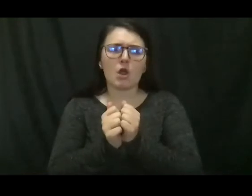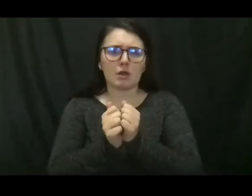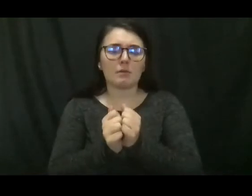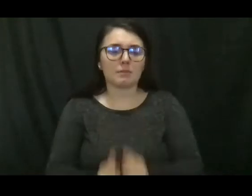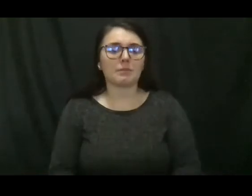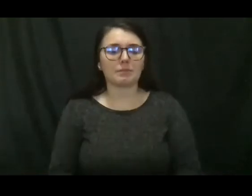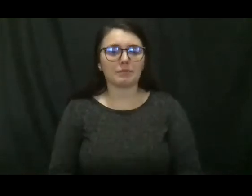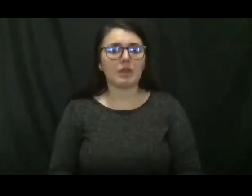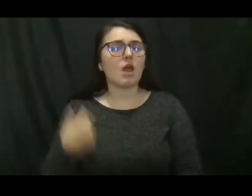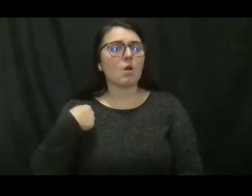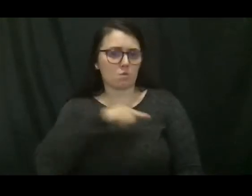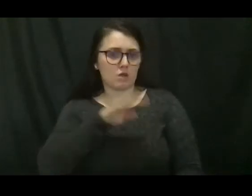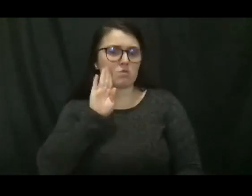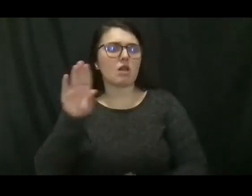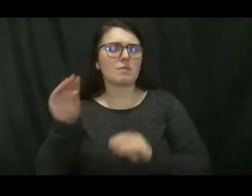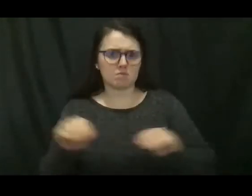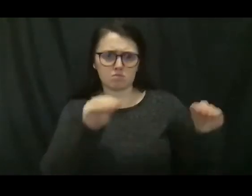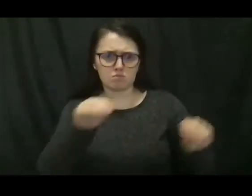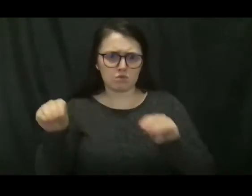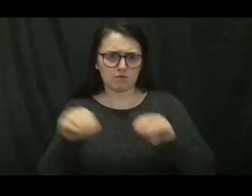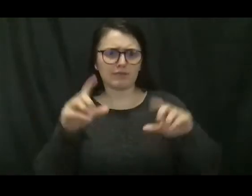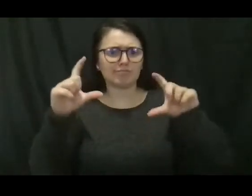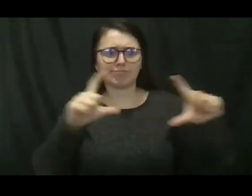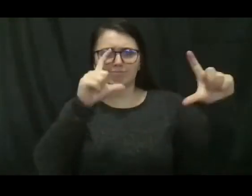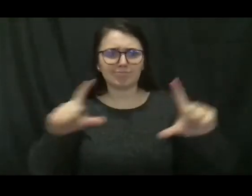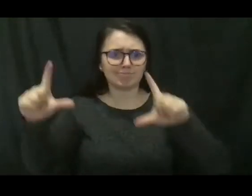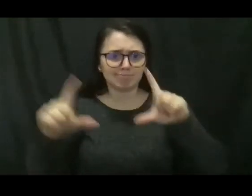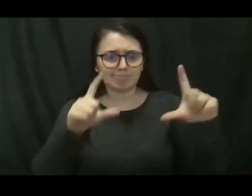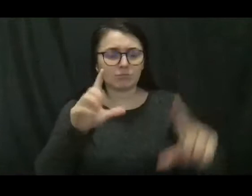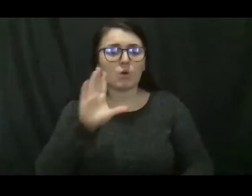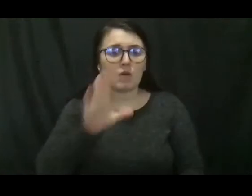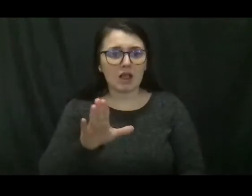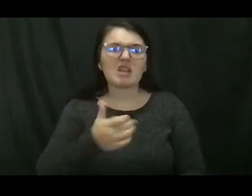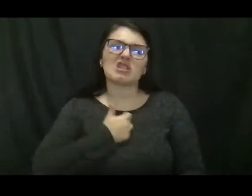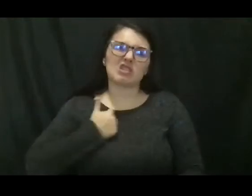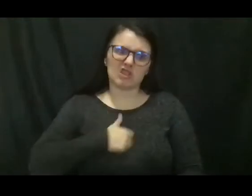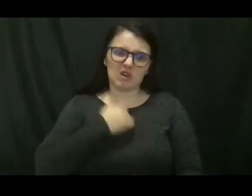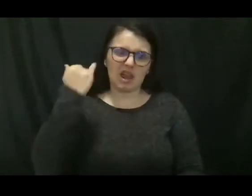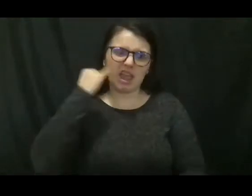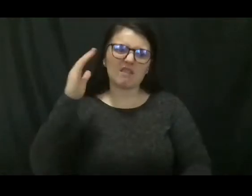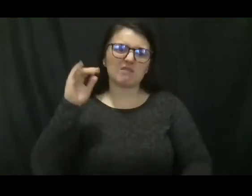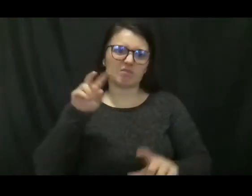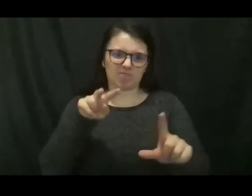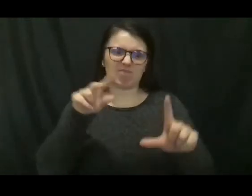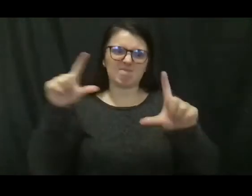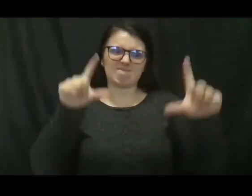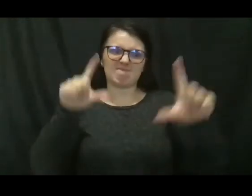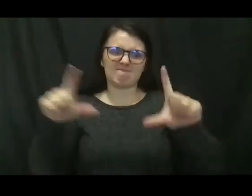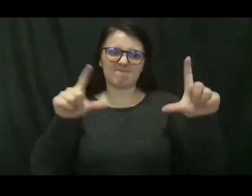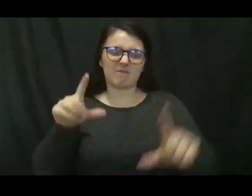we're moving about, we're gonna walk around a lot. So pardon the bumpy screen. We'll try to keep it